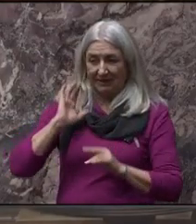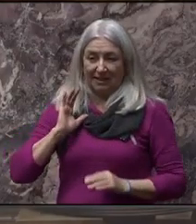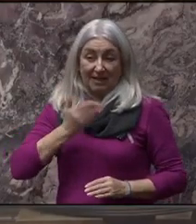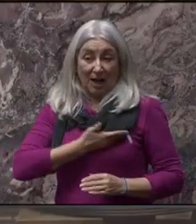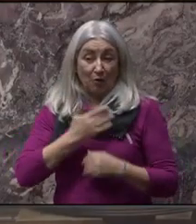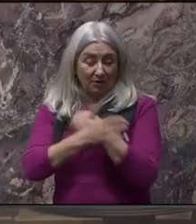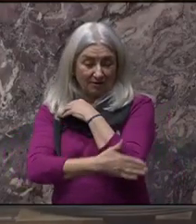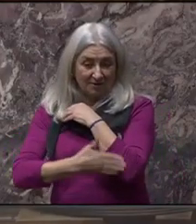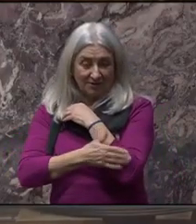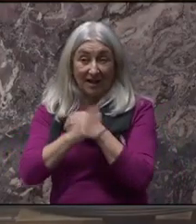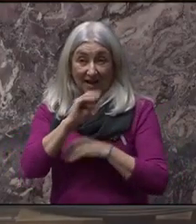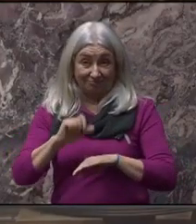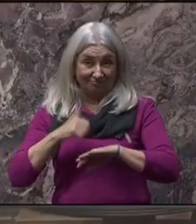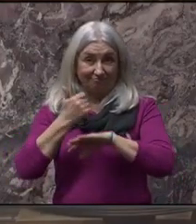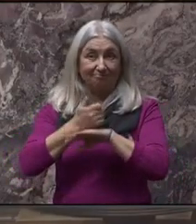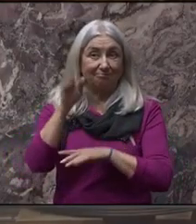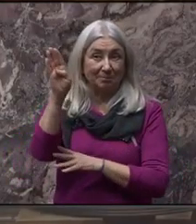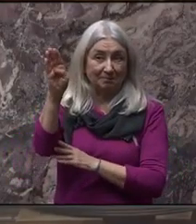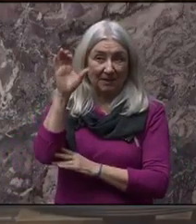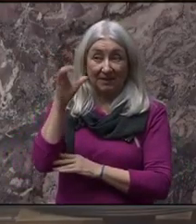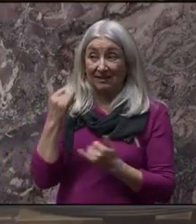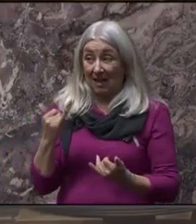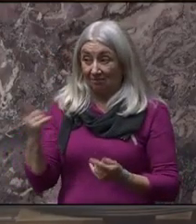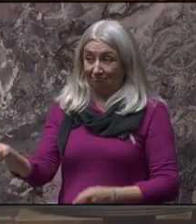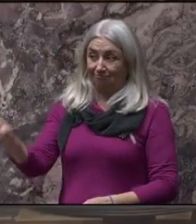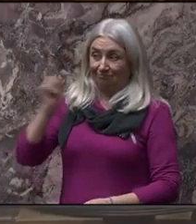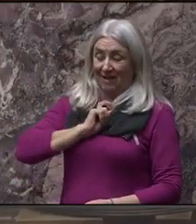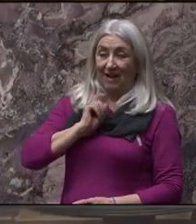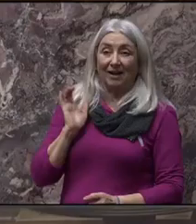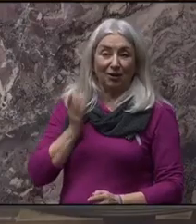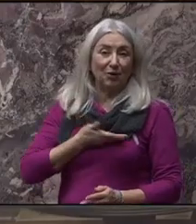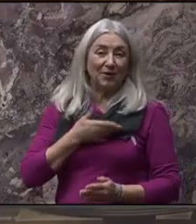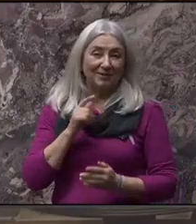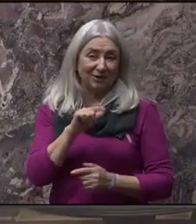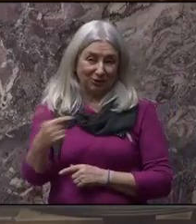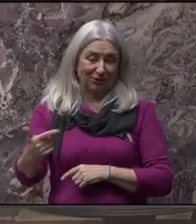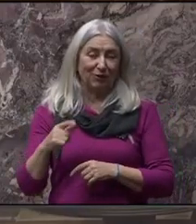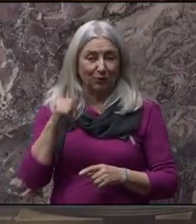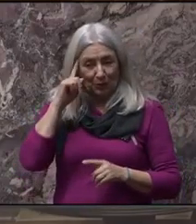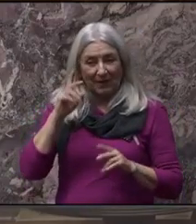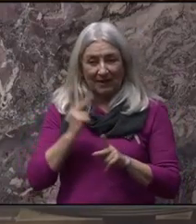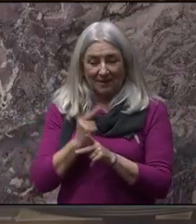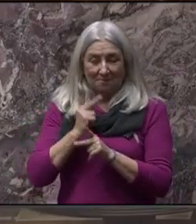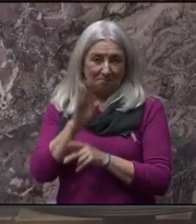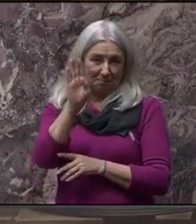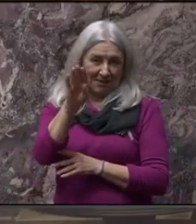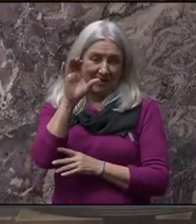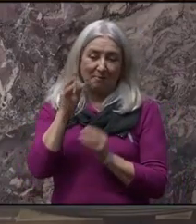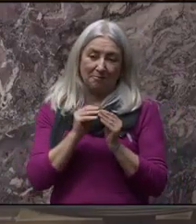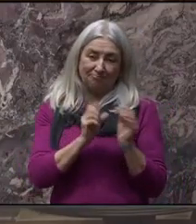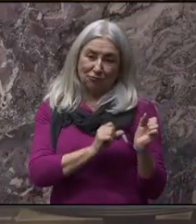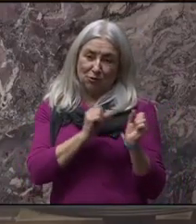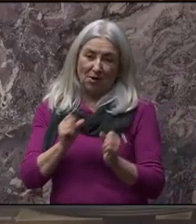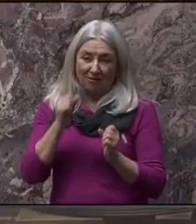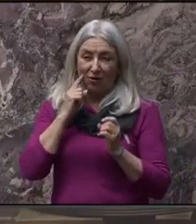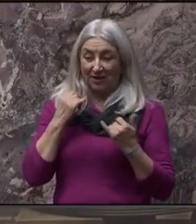From these builders, the torch has been passed to us to keep BC strong today and for future